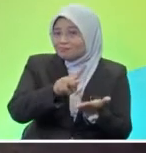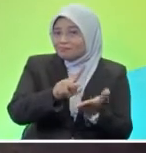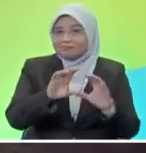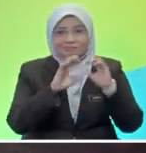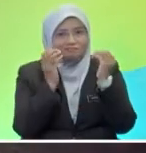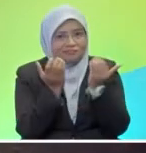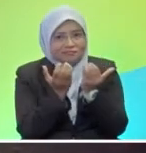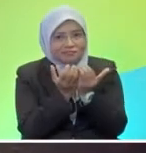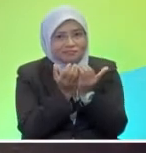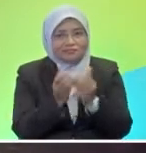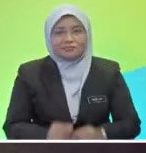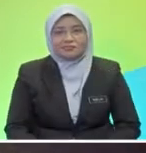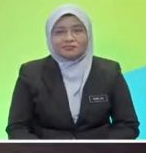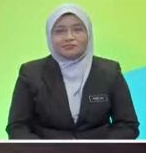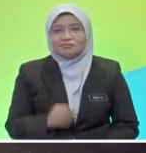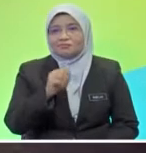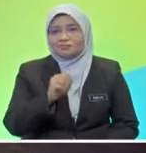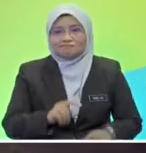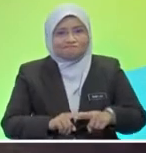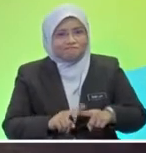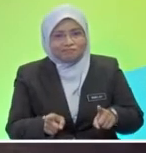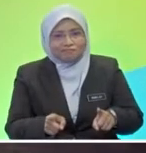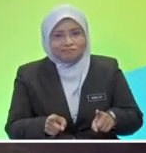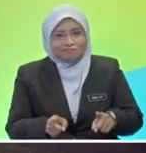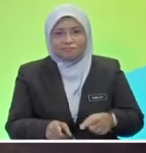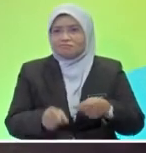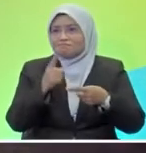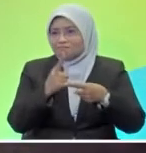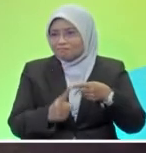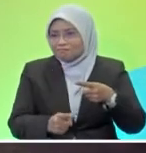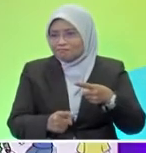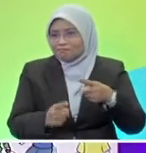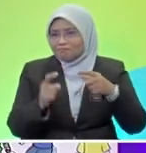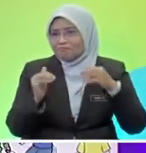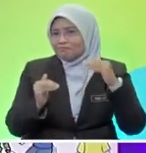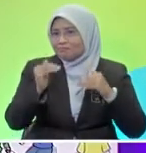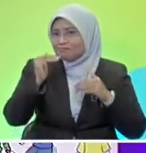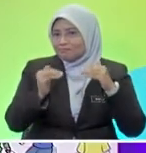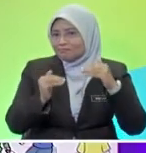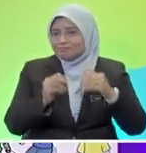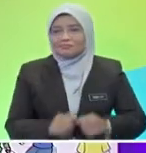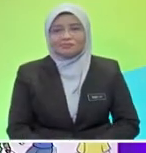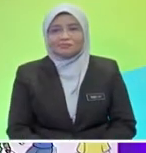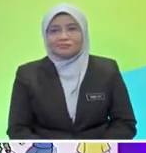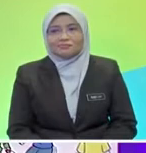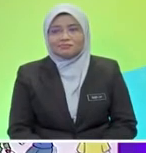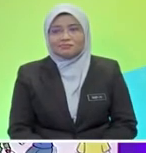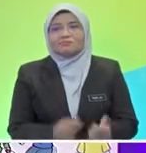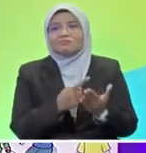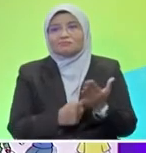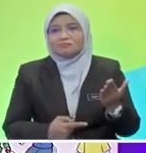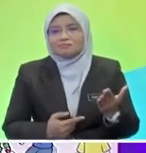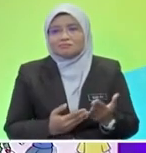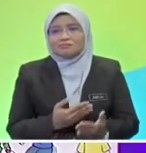you can't tiptoe and you can't balance a beanbag on your head. No. Okay, what do you need? Okay,